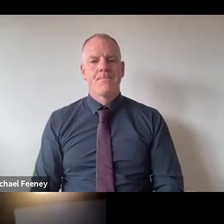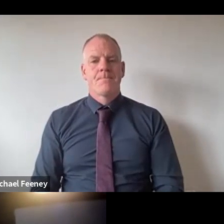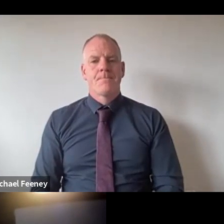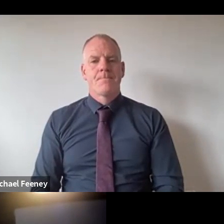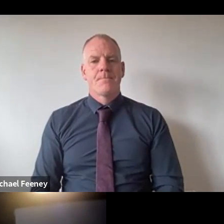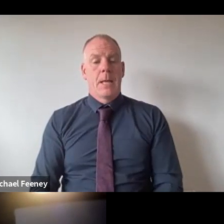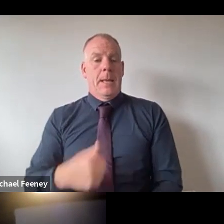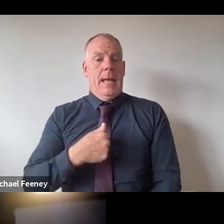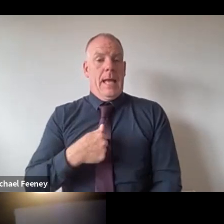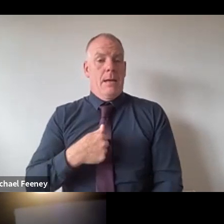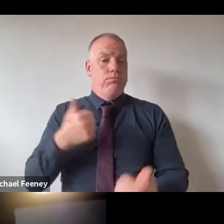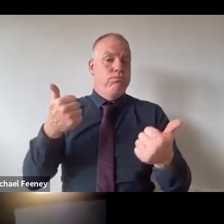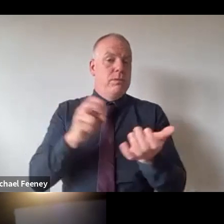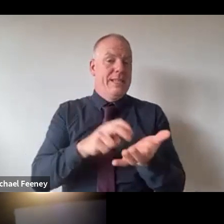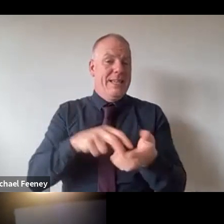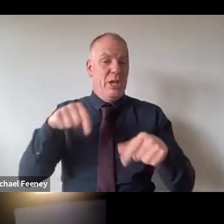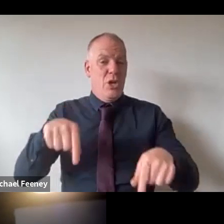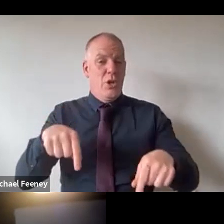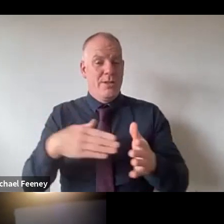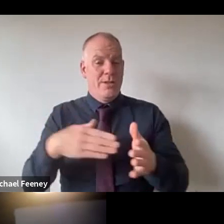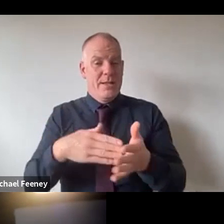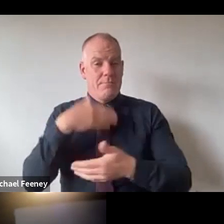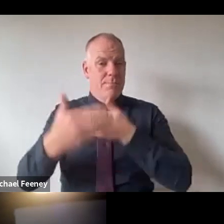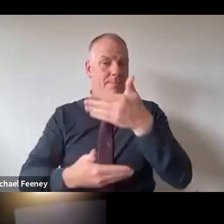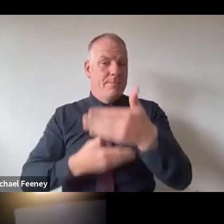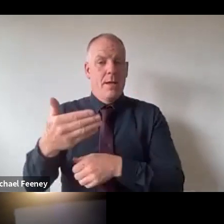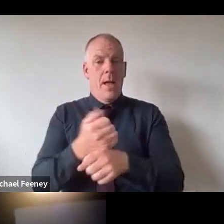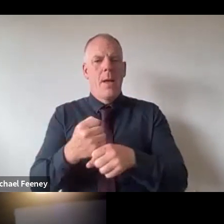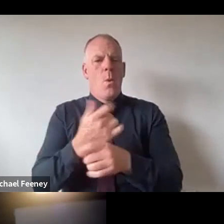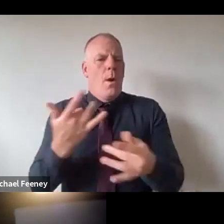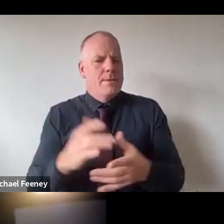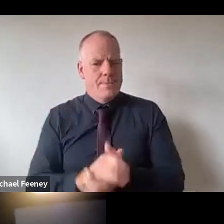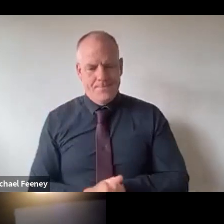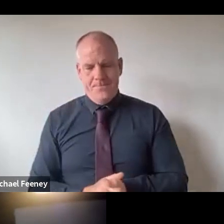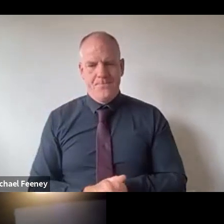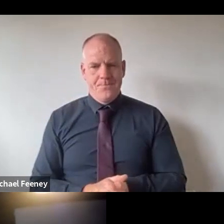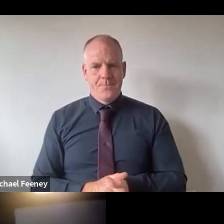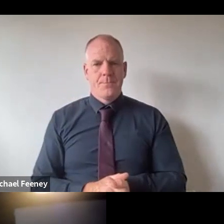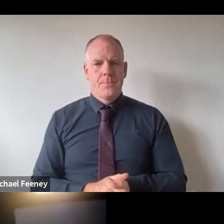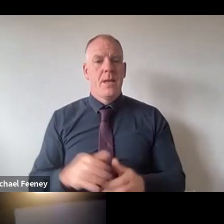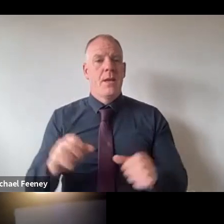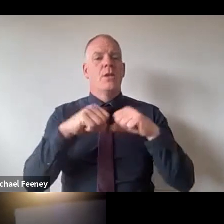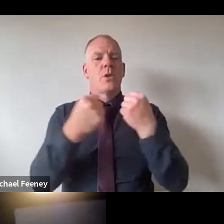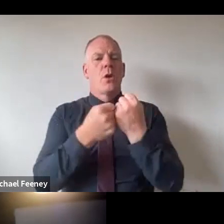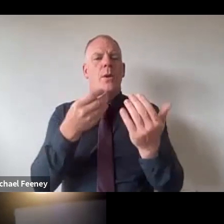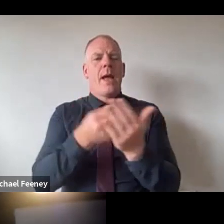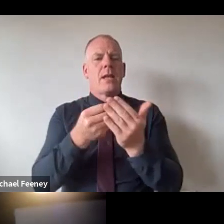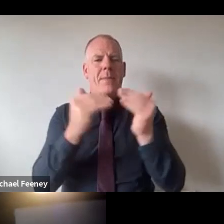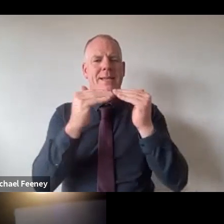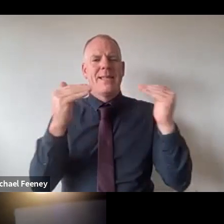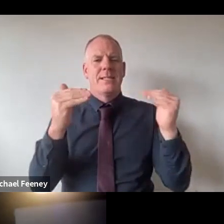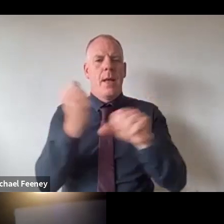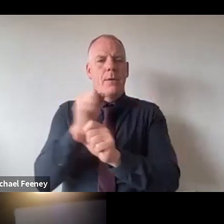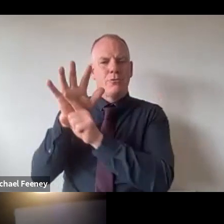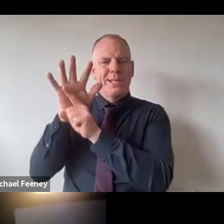So I'm really glad to be here and to be able to speak to you about socioeconomic status as a discrimination